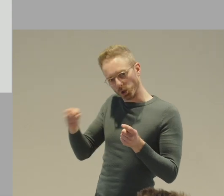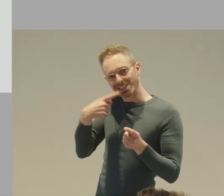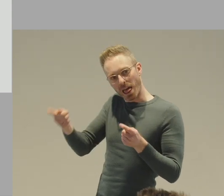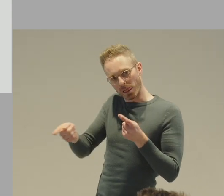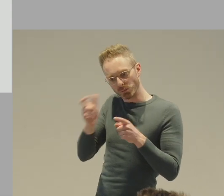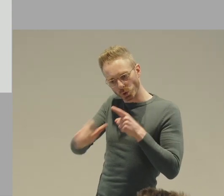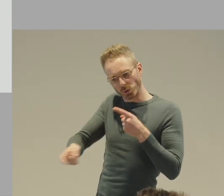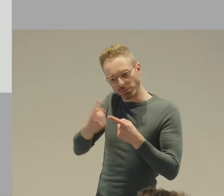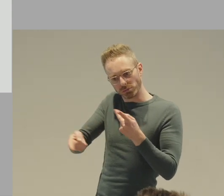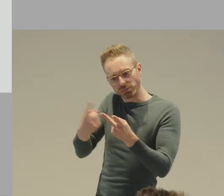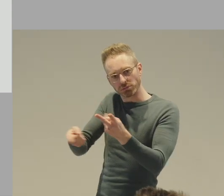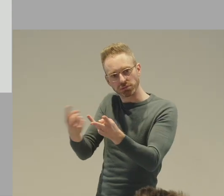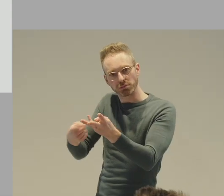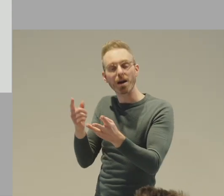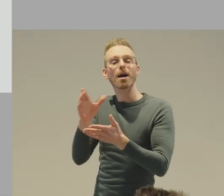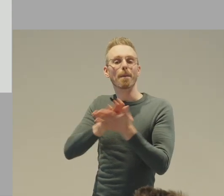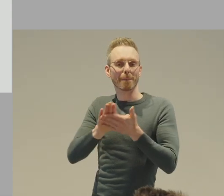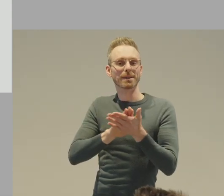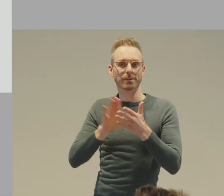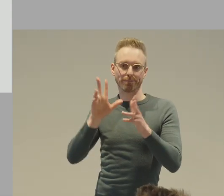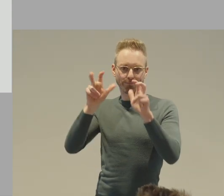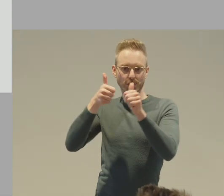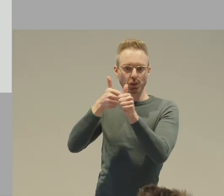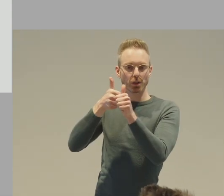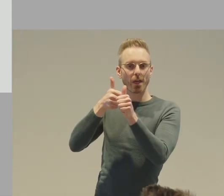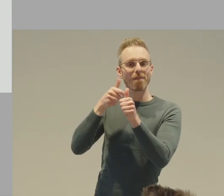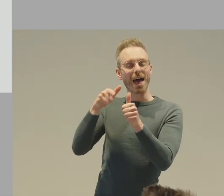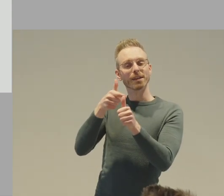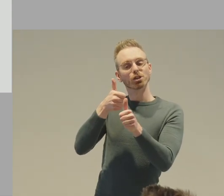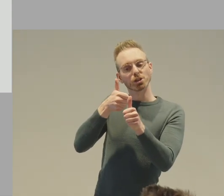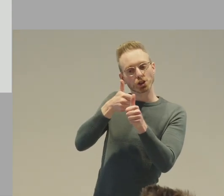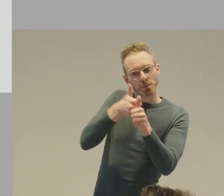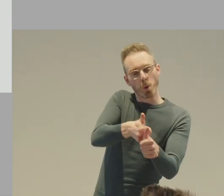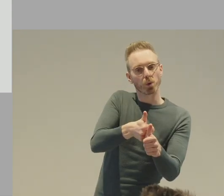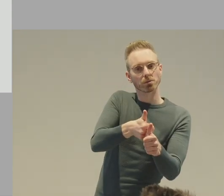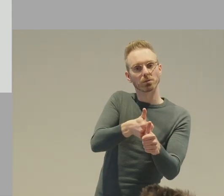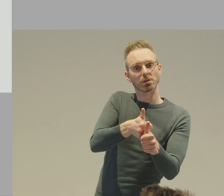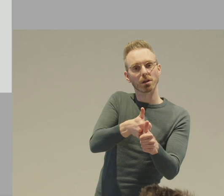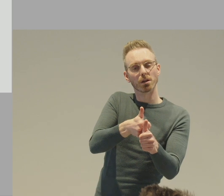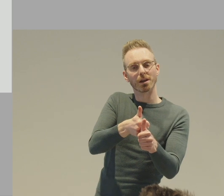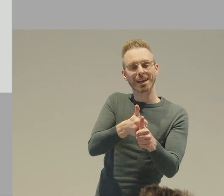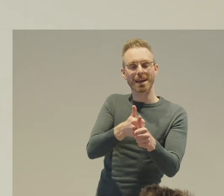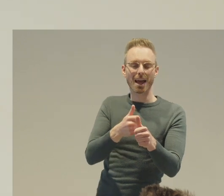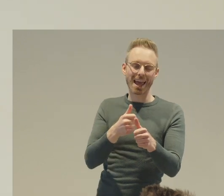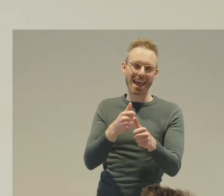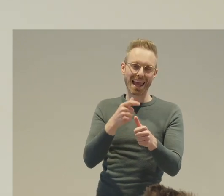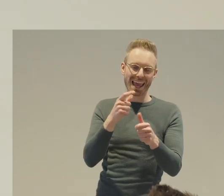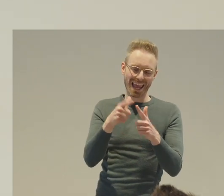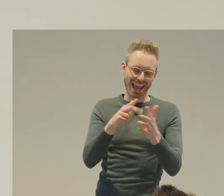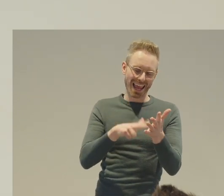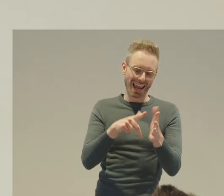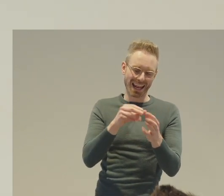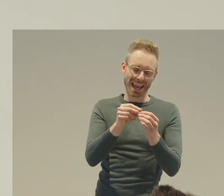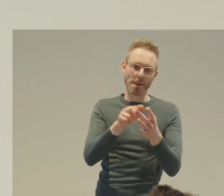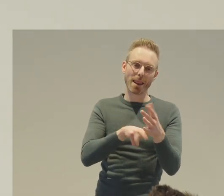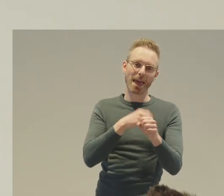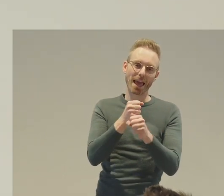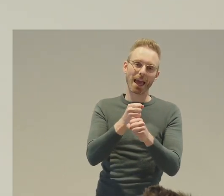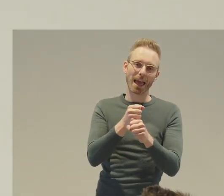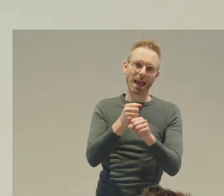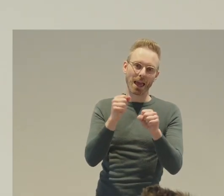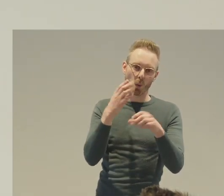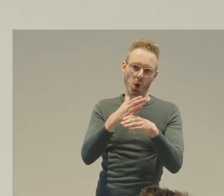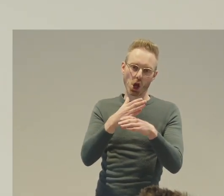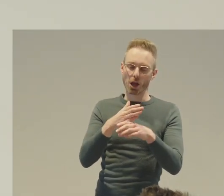creative support, because this is an example of how somebody's in charge, empowered, they're telling their support worker what they